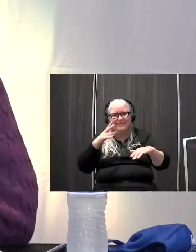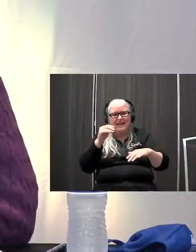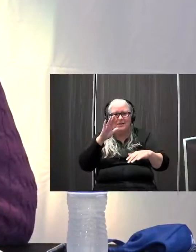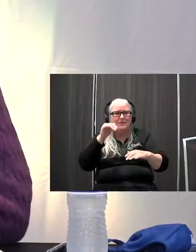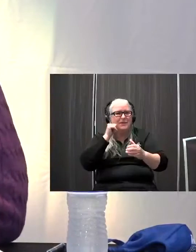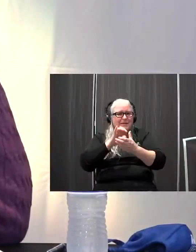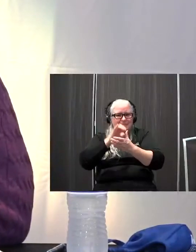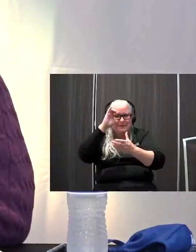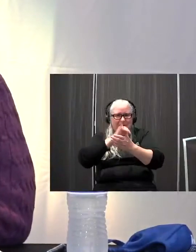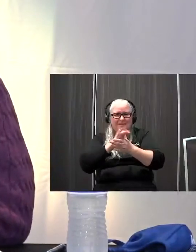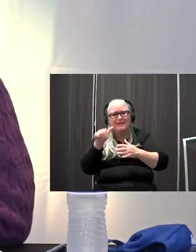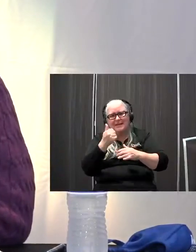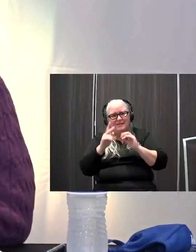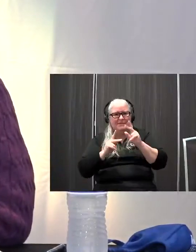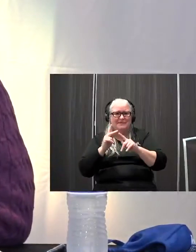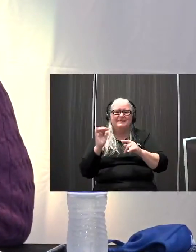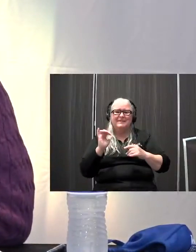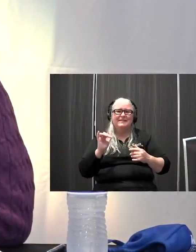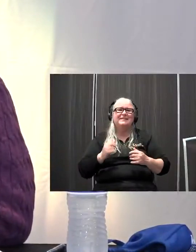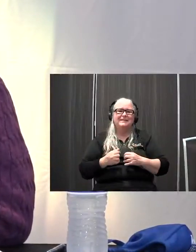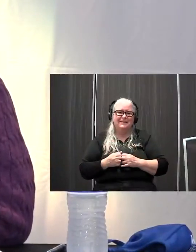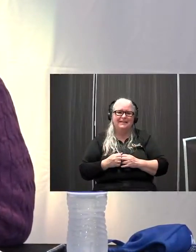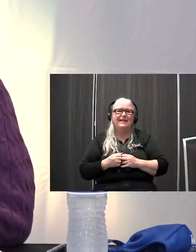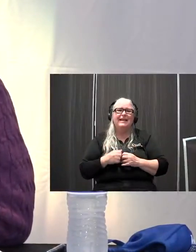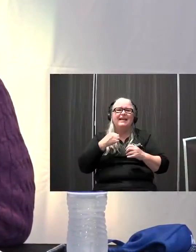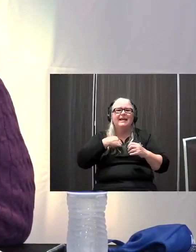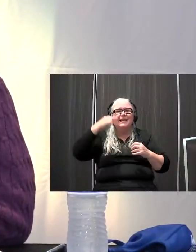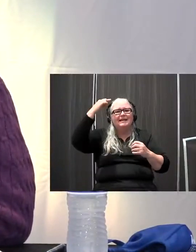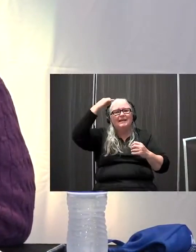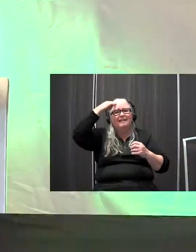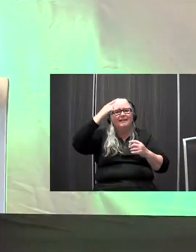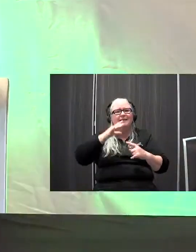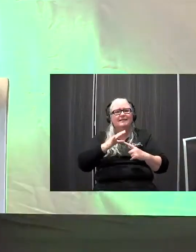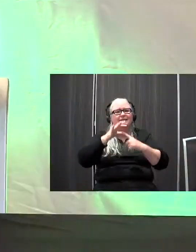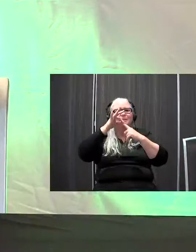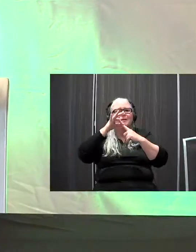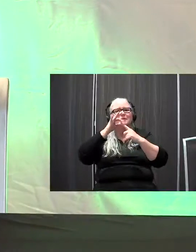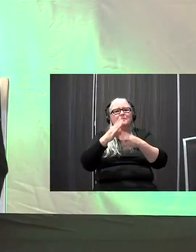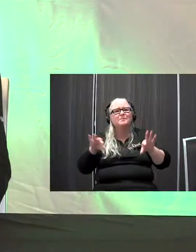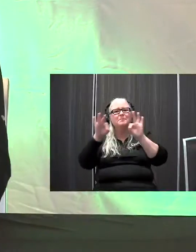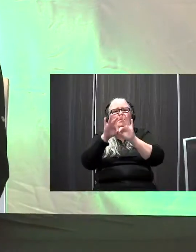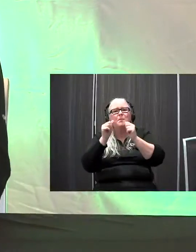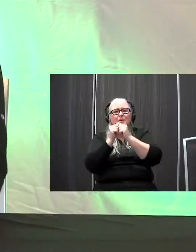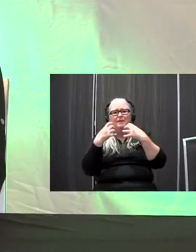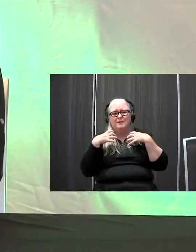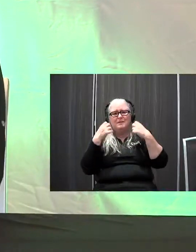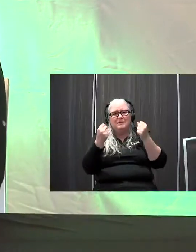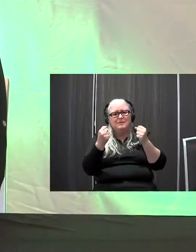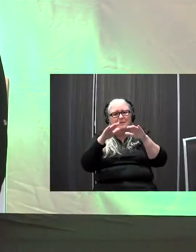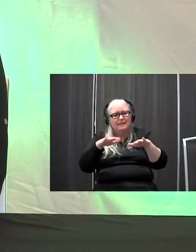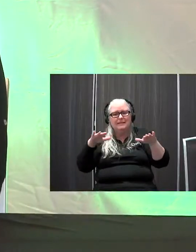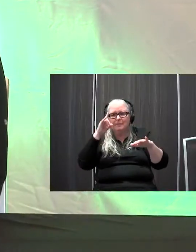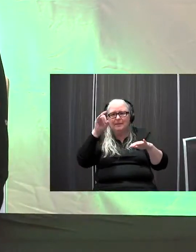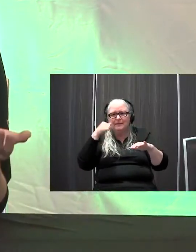circle. Yes. I wanted to add, I think that's especially important for kids with charge because they are very concrete